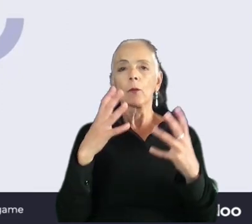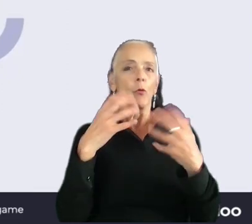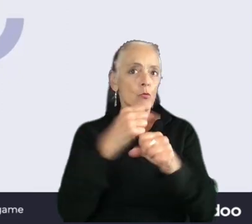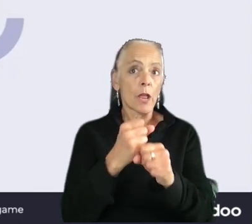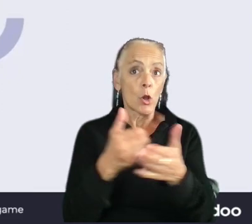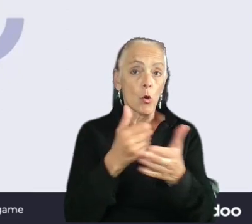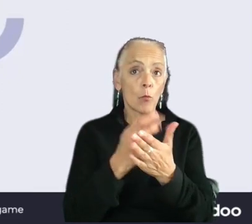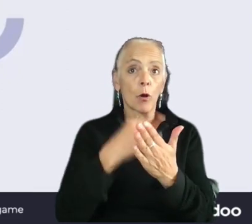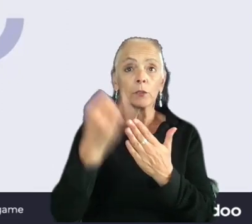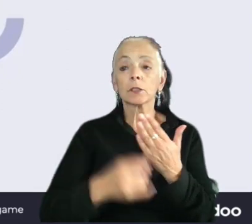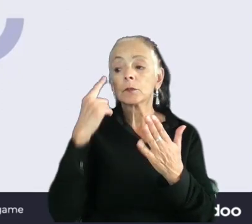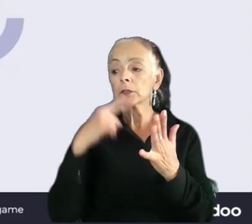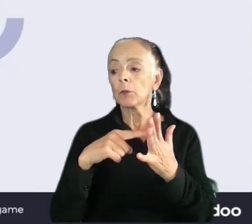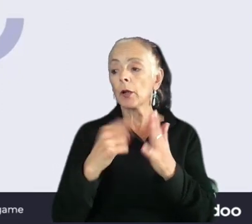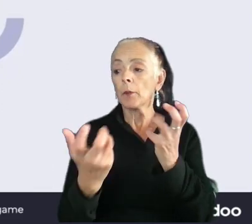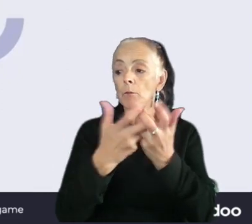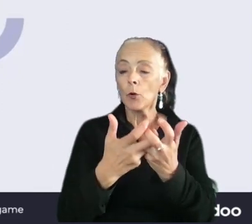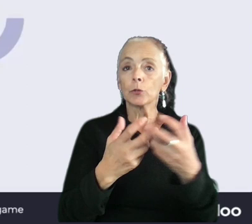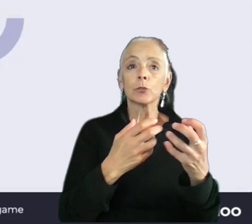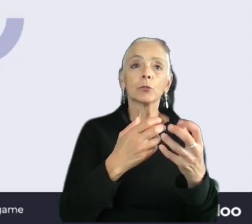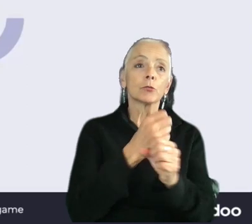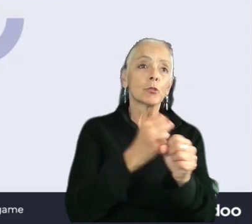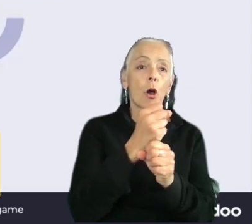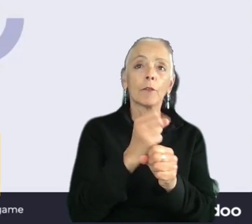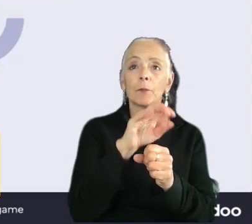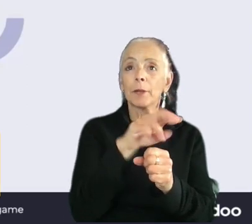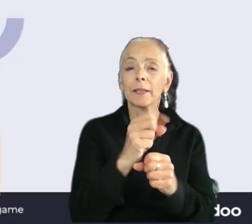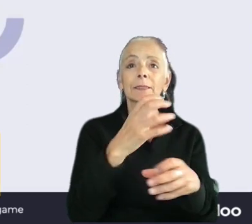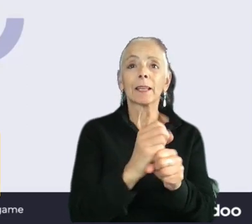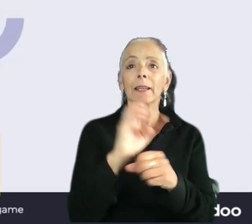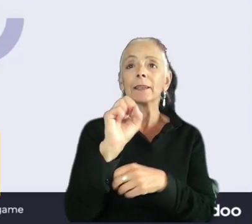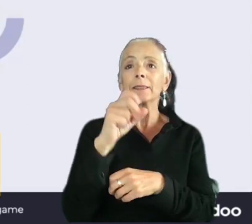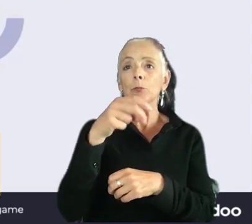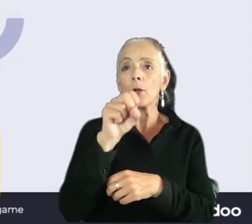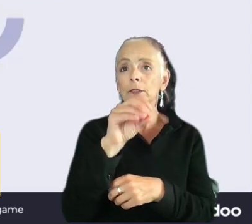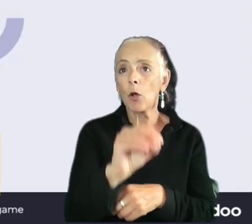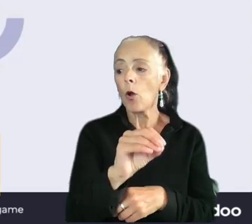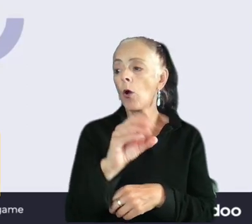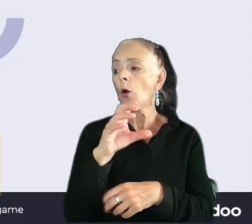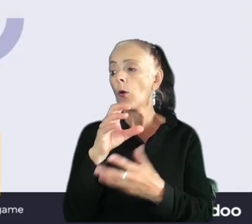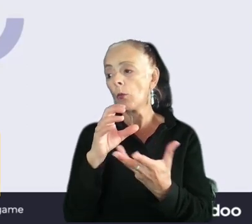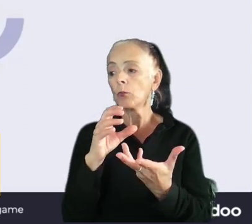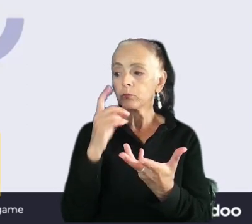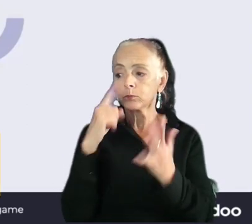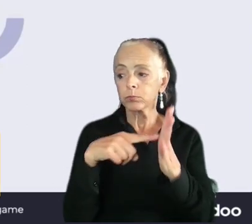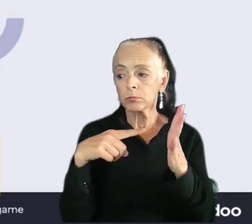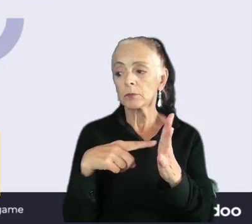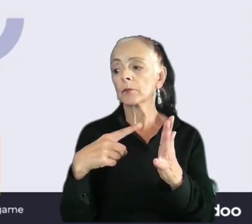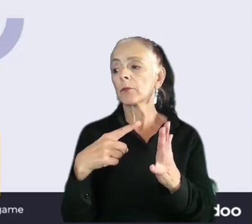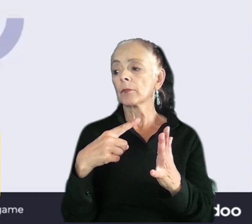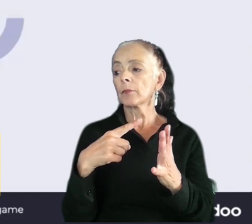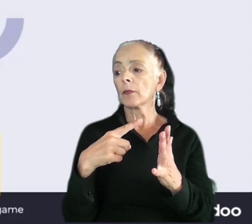So as an example, you can merge your coffee beans to get an espresso, or you can process almonds to get almond milk. And then you